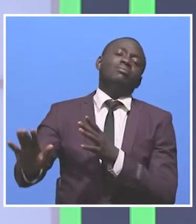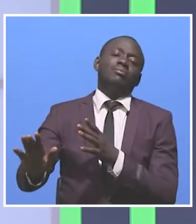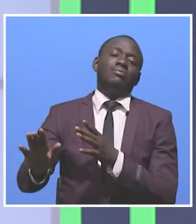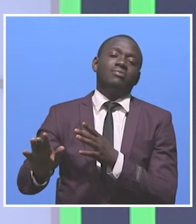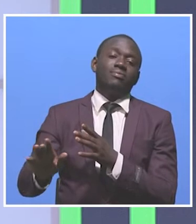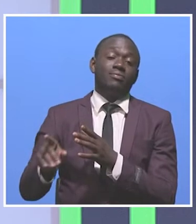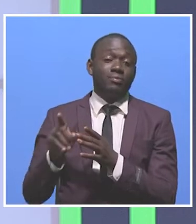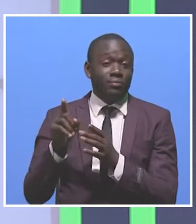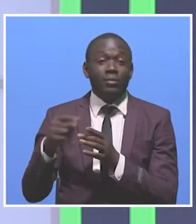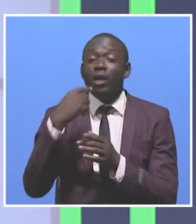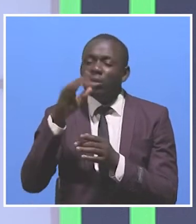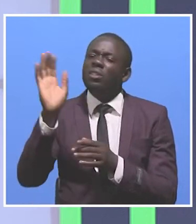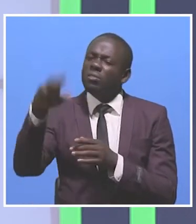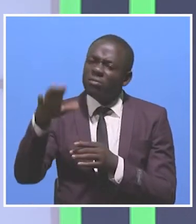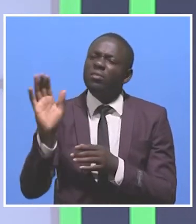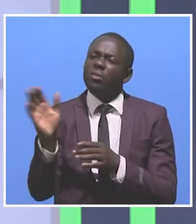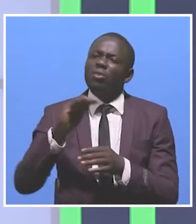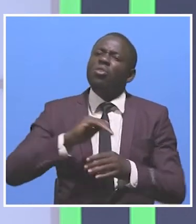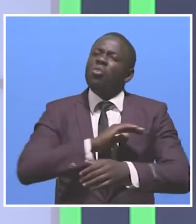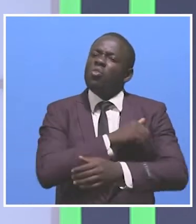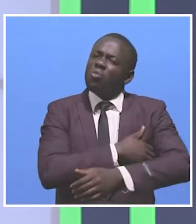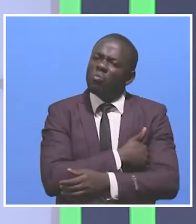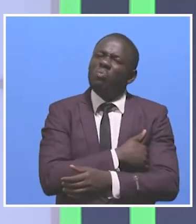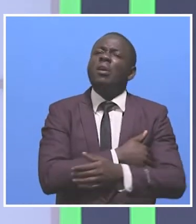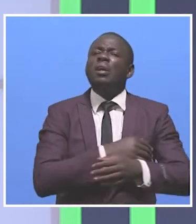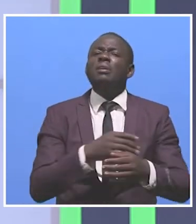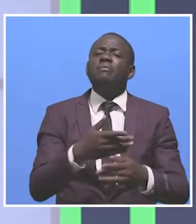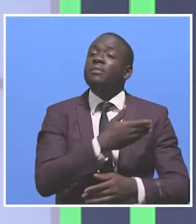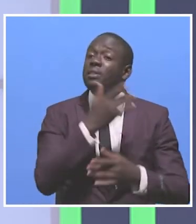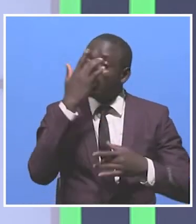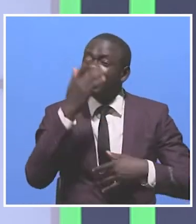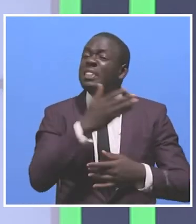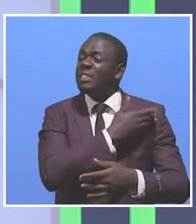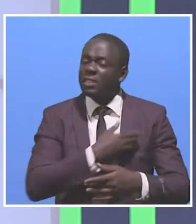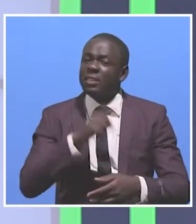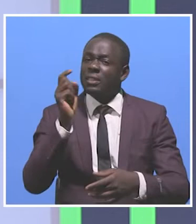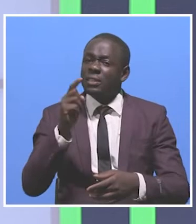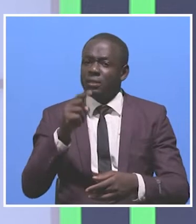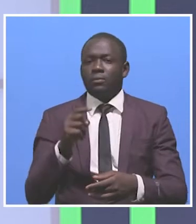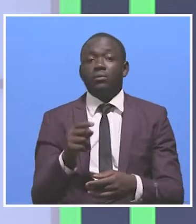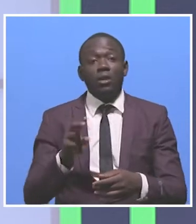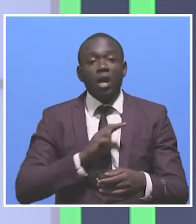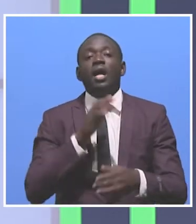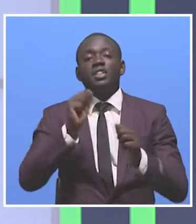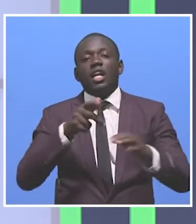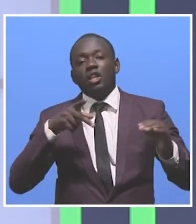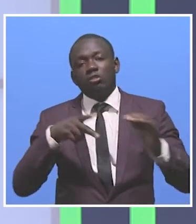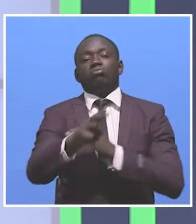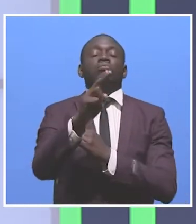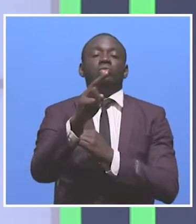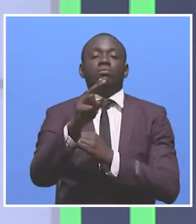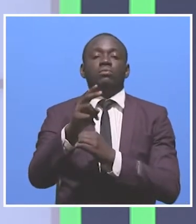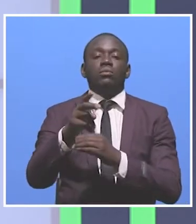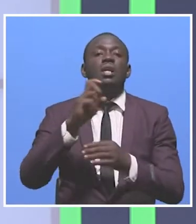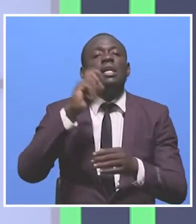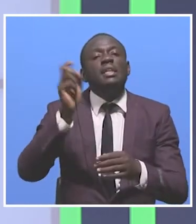told that your woman has a severe condition at the hospital. We need to interrupt, or we need to terminate the pregnancy,